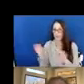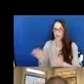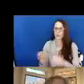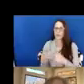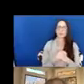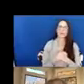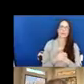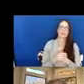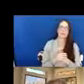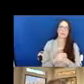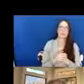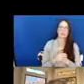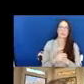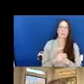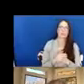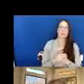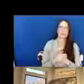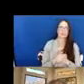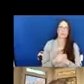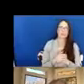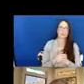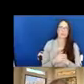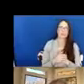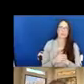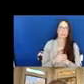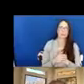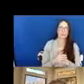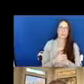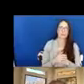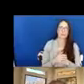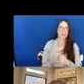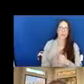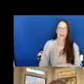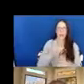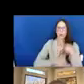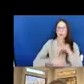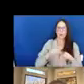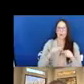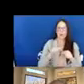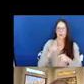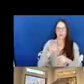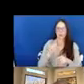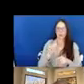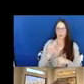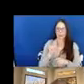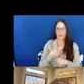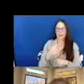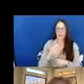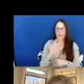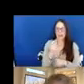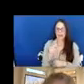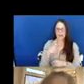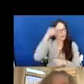And, uh, the, I went back to, uh, Carol Gilligan because I recalled that there was some